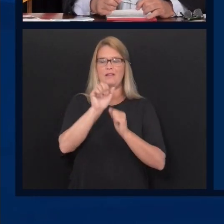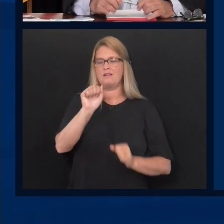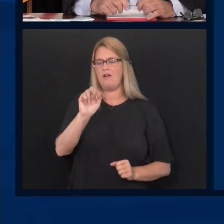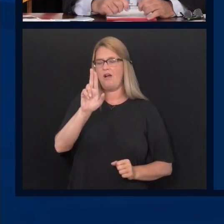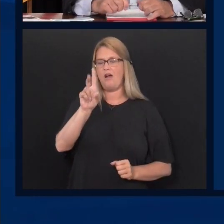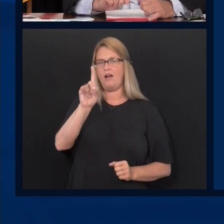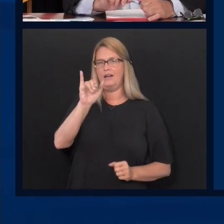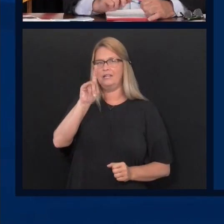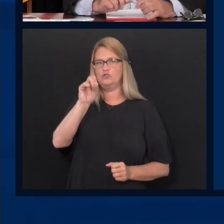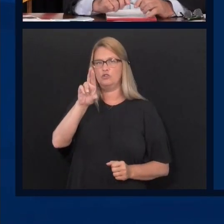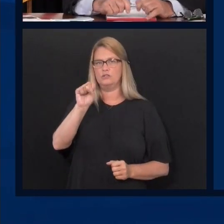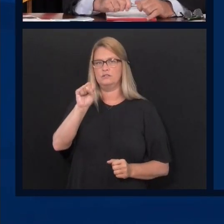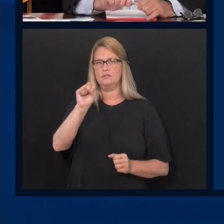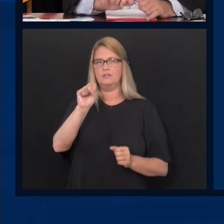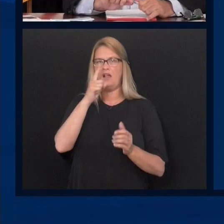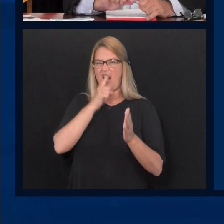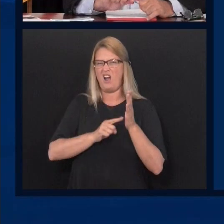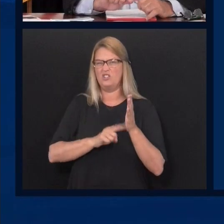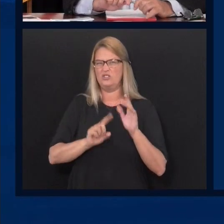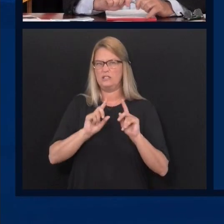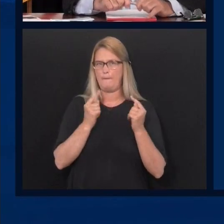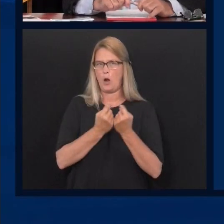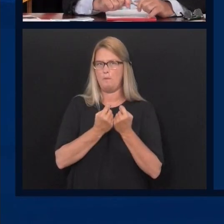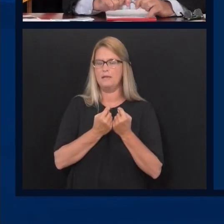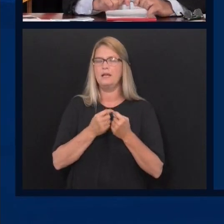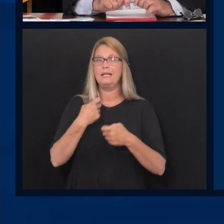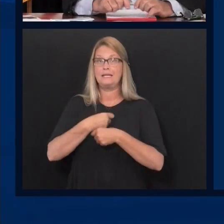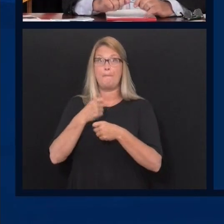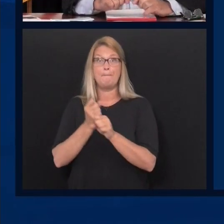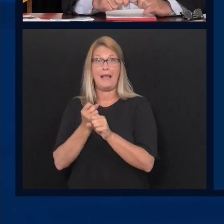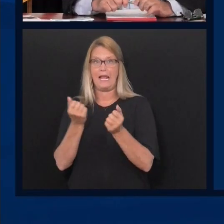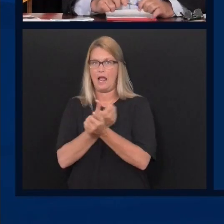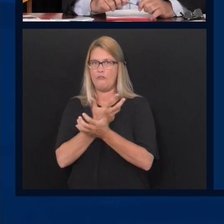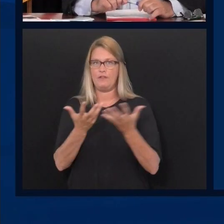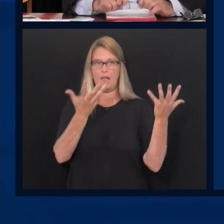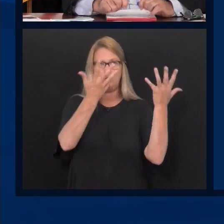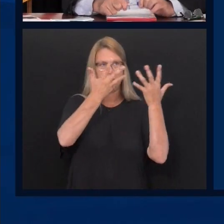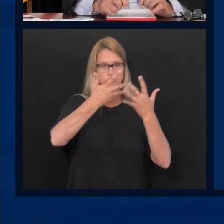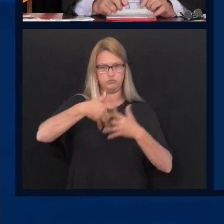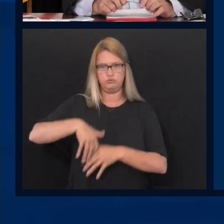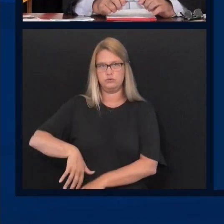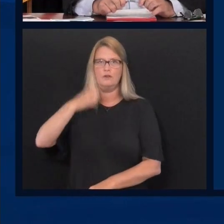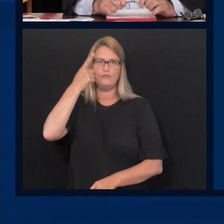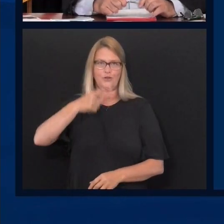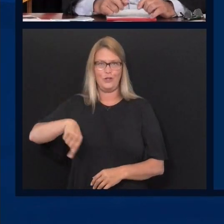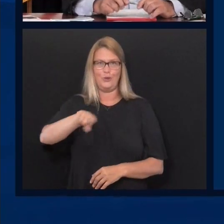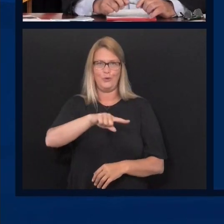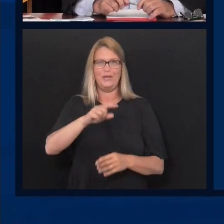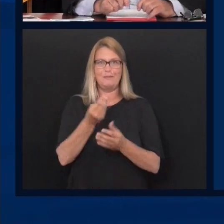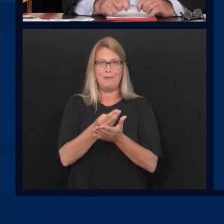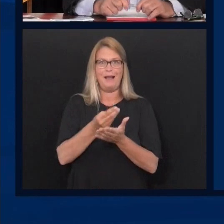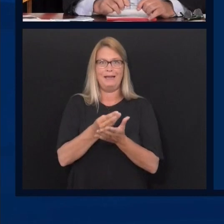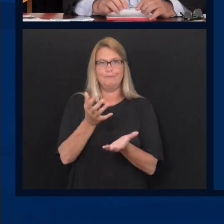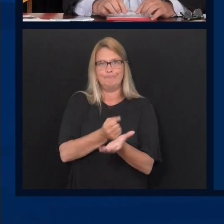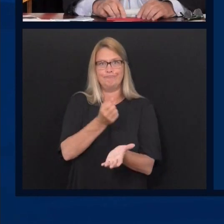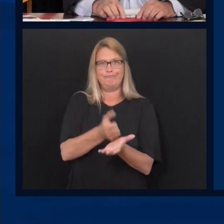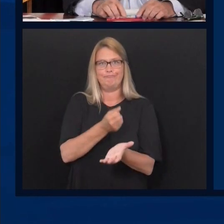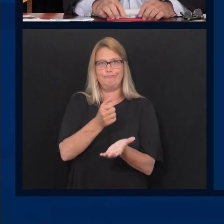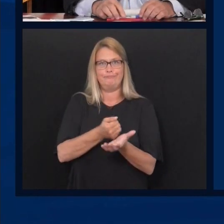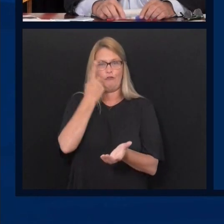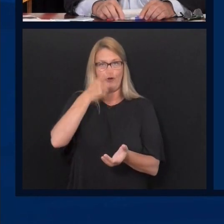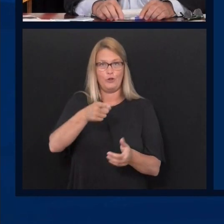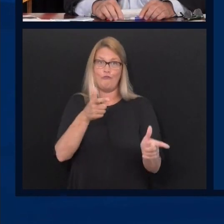not we're going to have athletics come this fall, because you're the one who will wear the mask and take the social